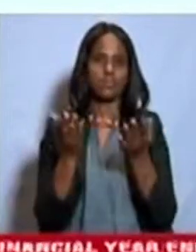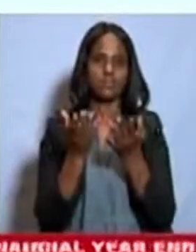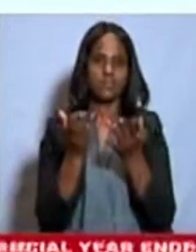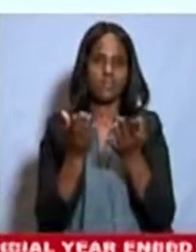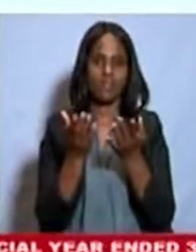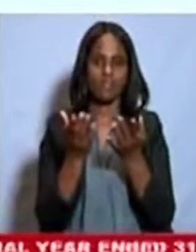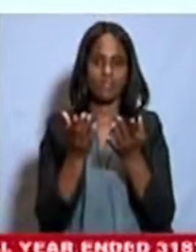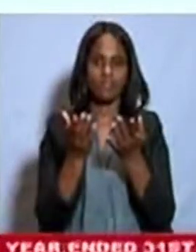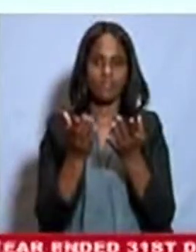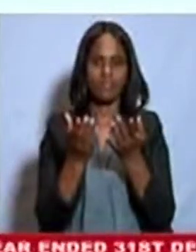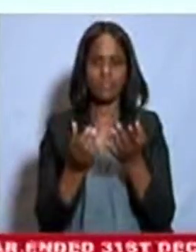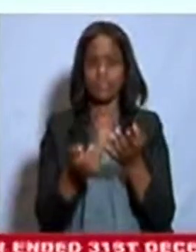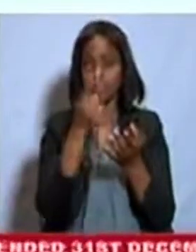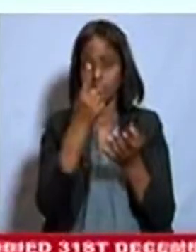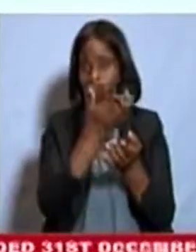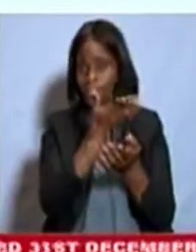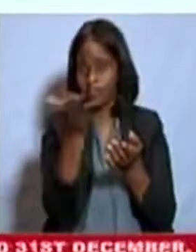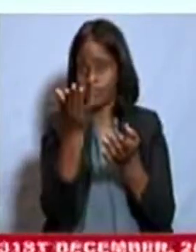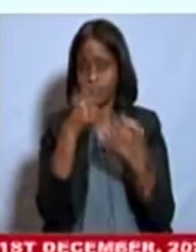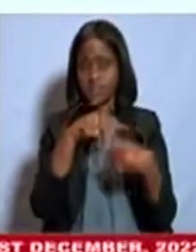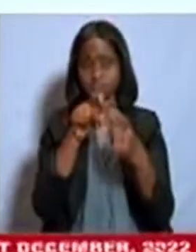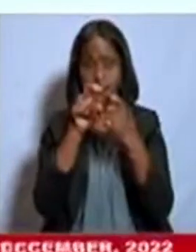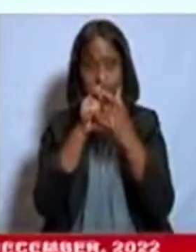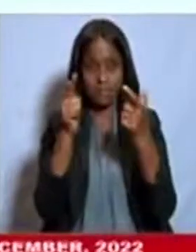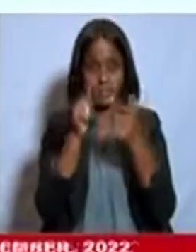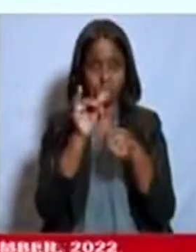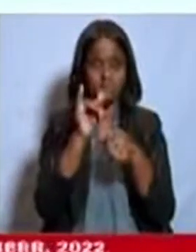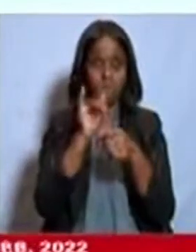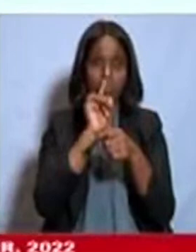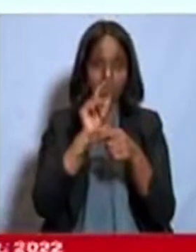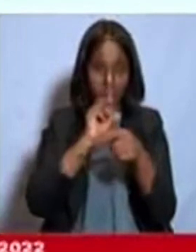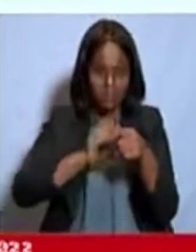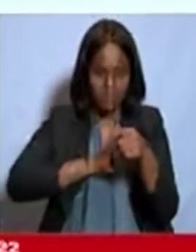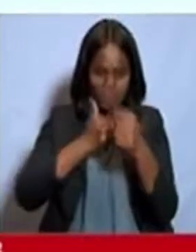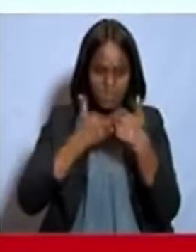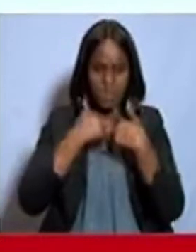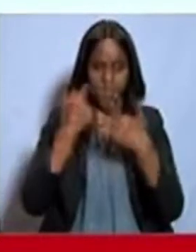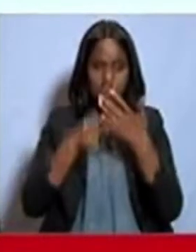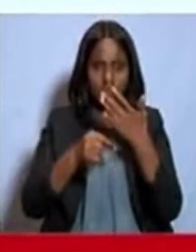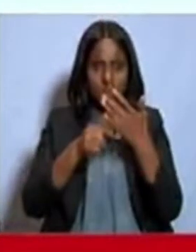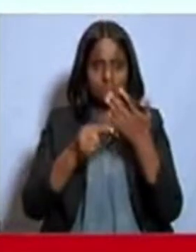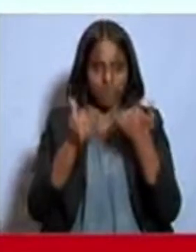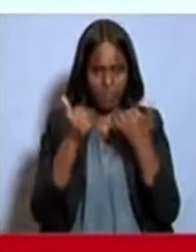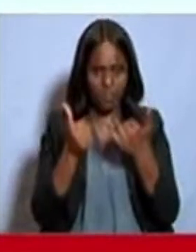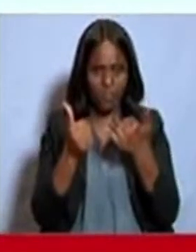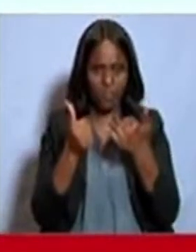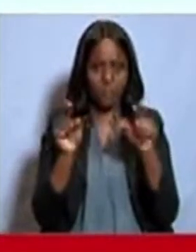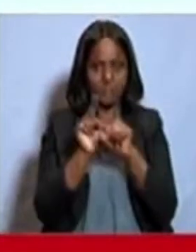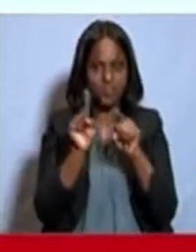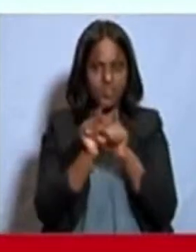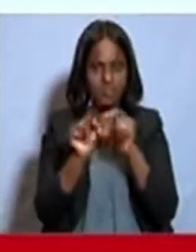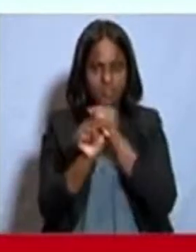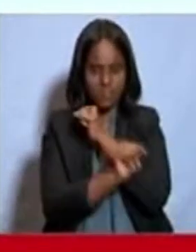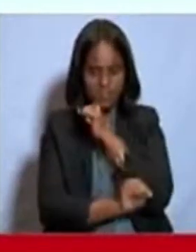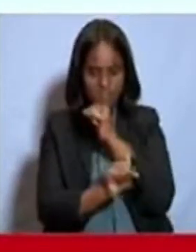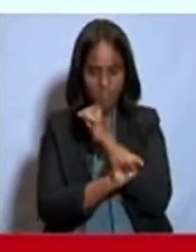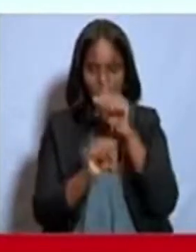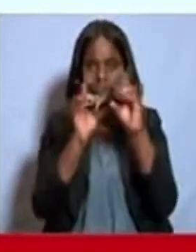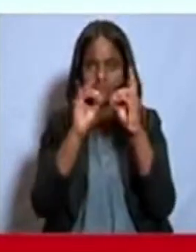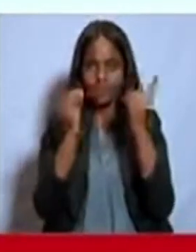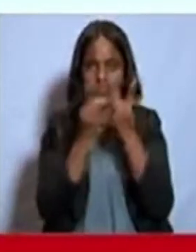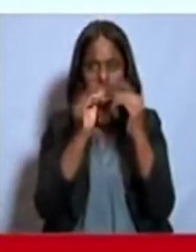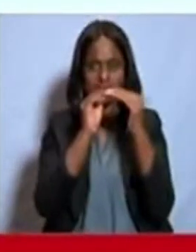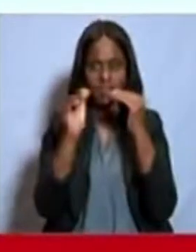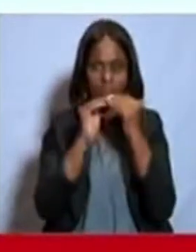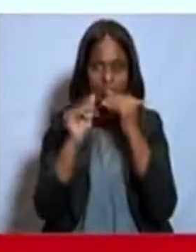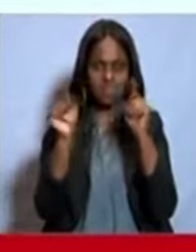and one of the challenges is that we are actually present to the sub-district level